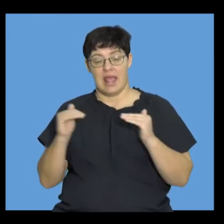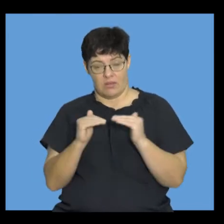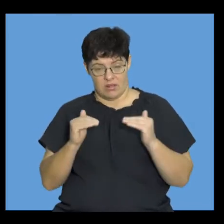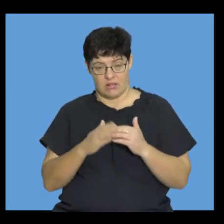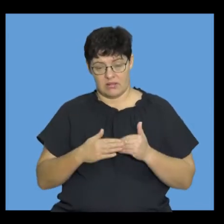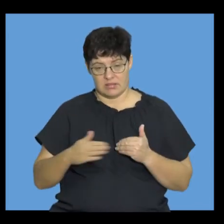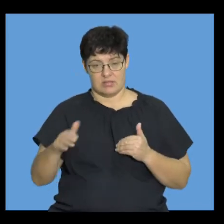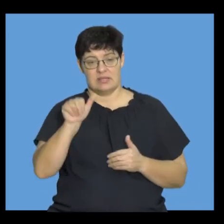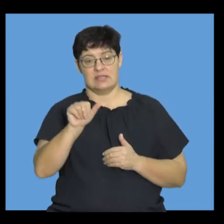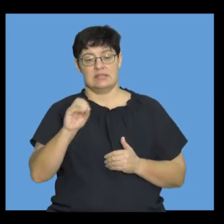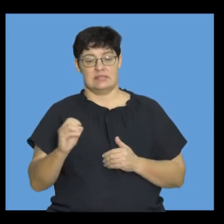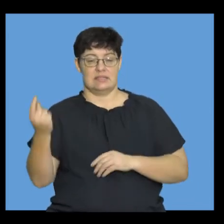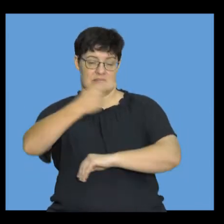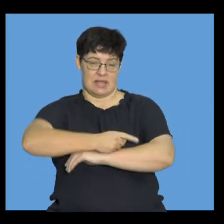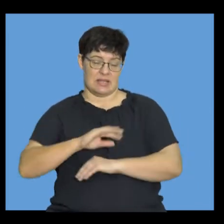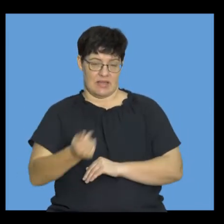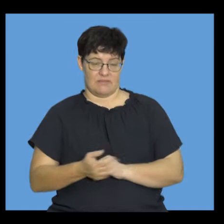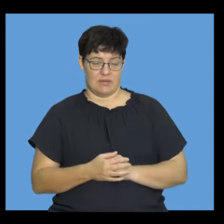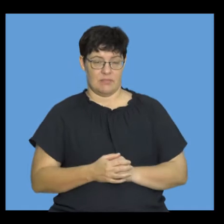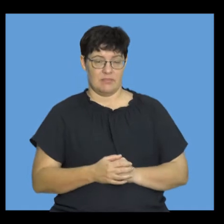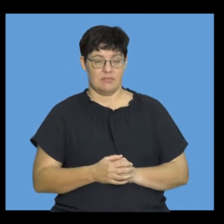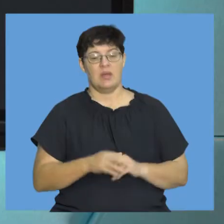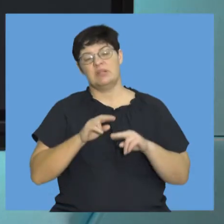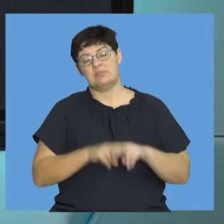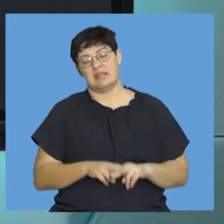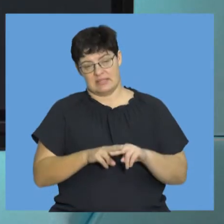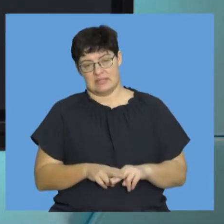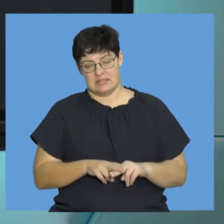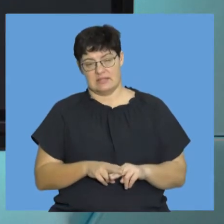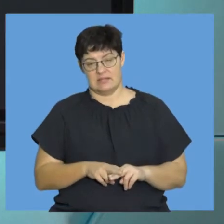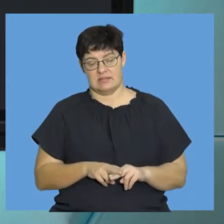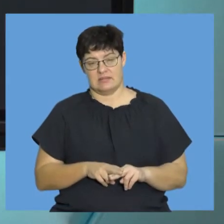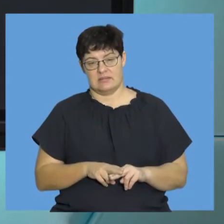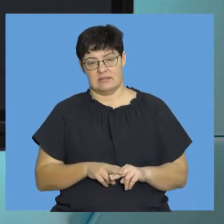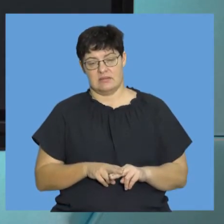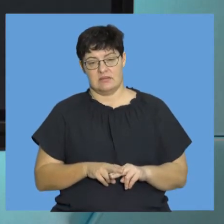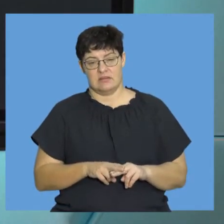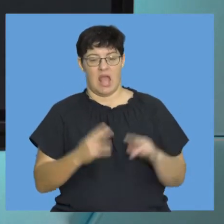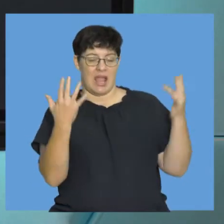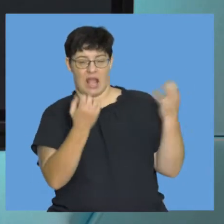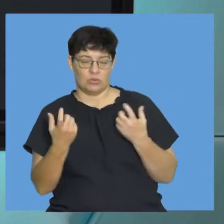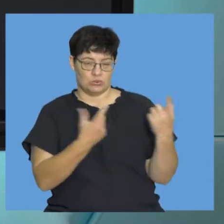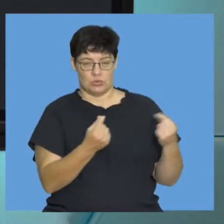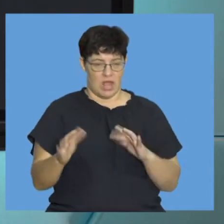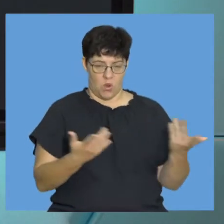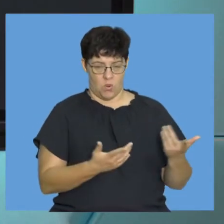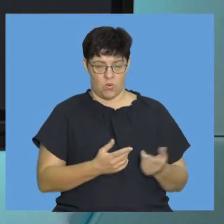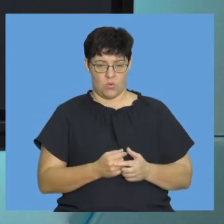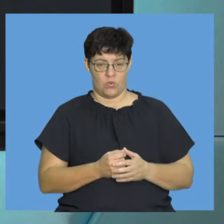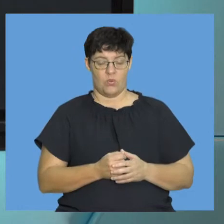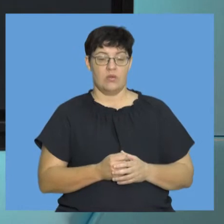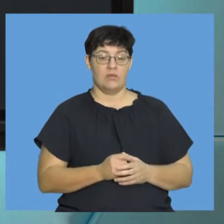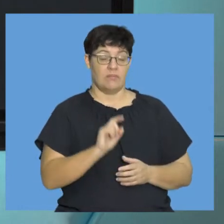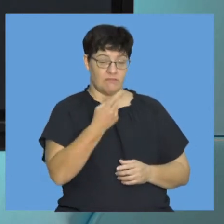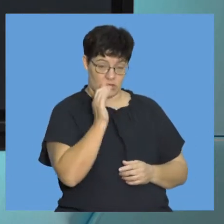over 60 days, meaning depending on how you do your calculations. Firstly, what you do know